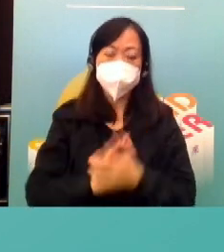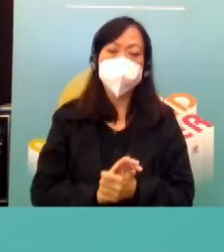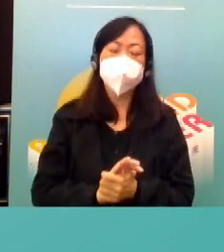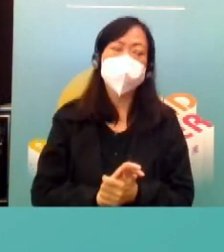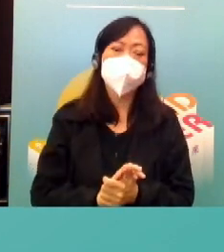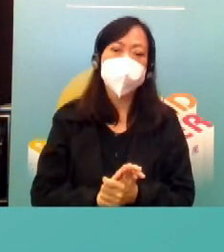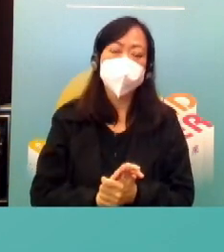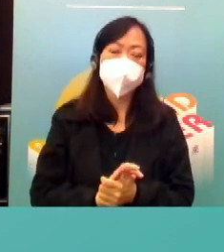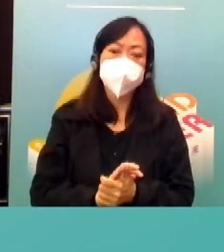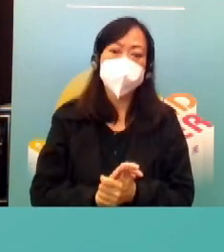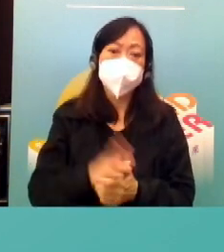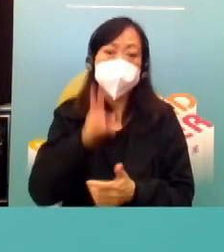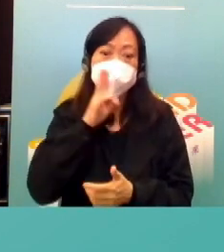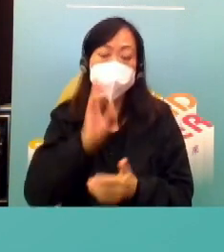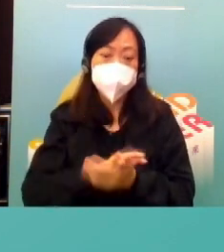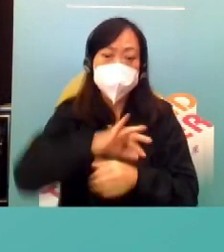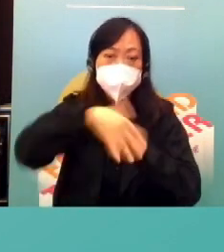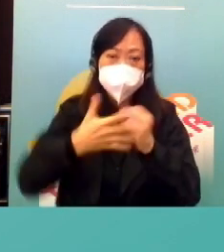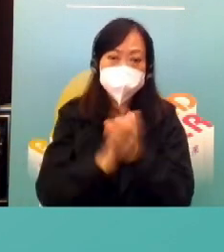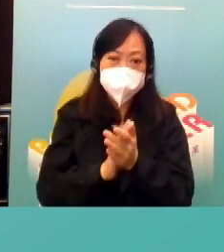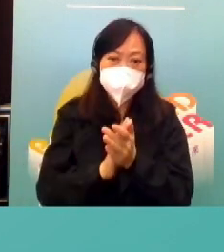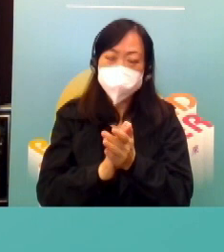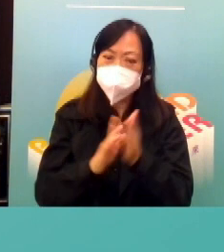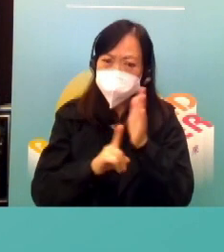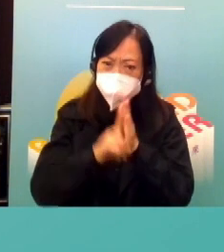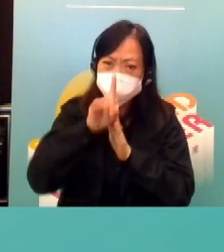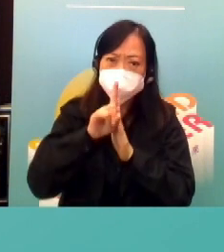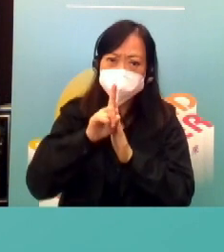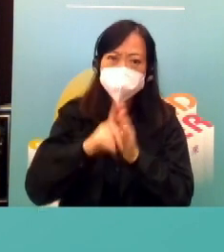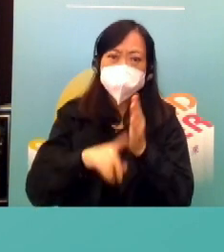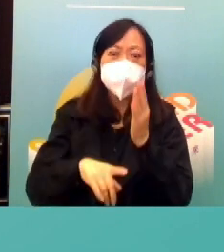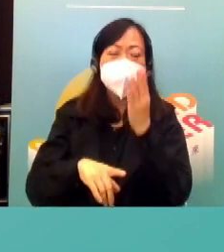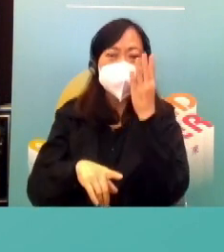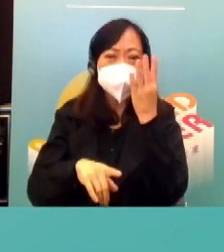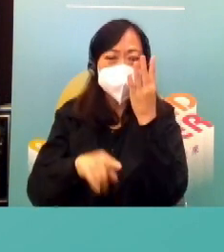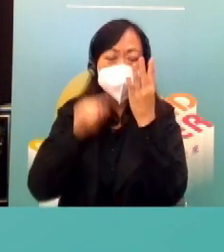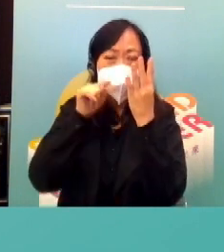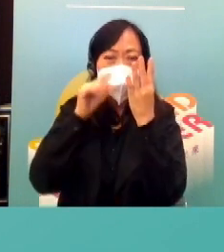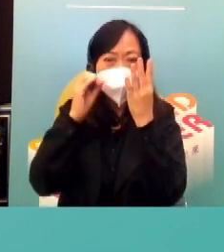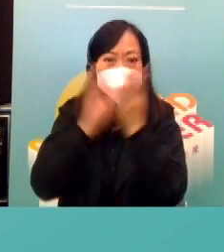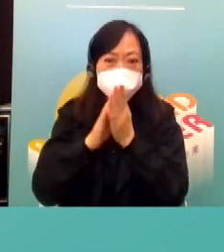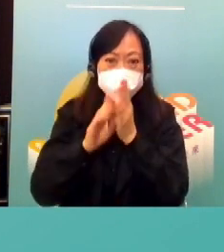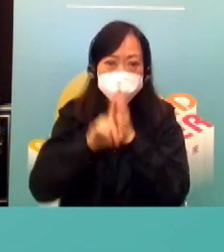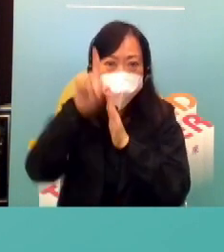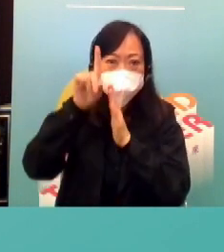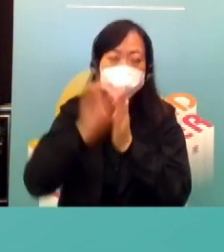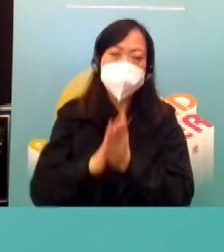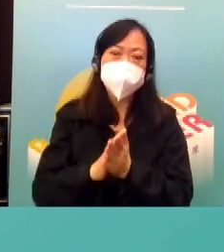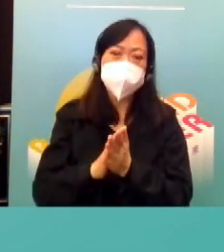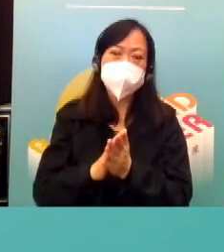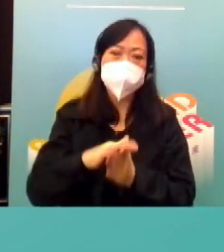world, then we will see huge increase in sea level,